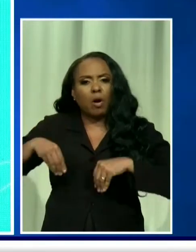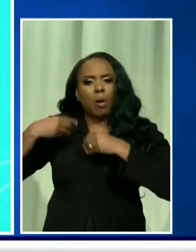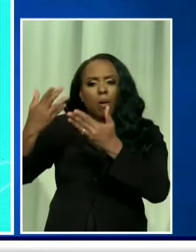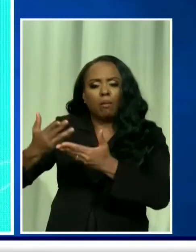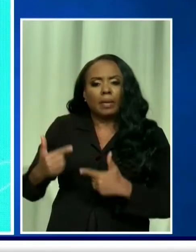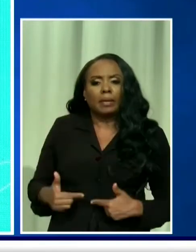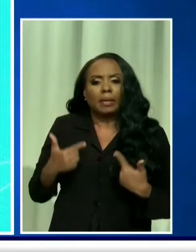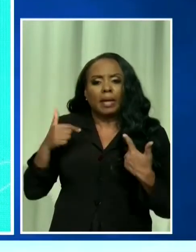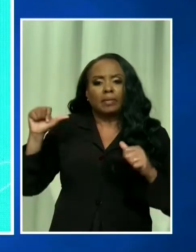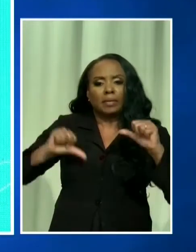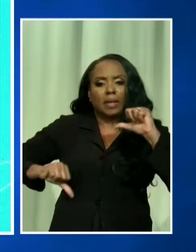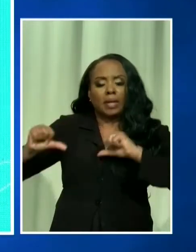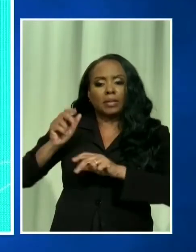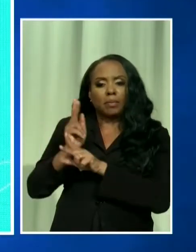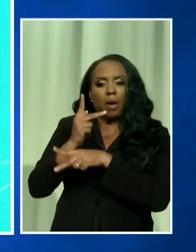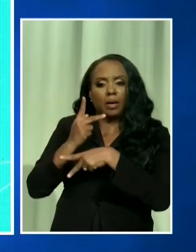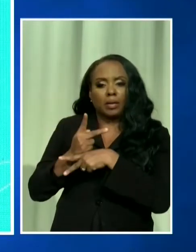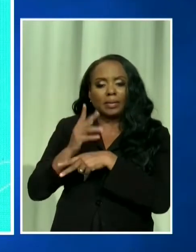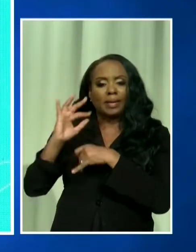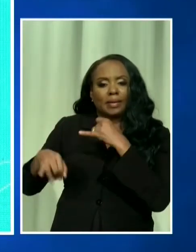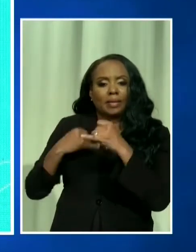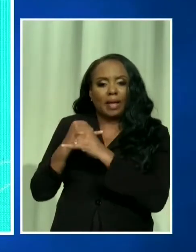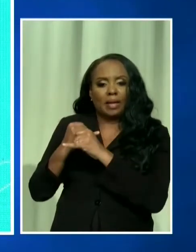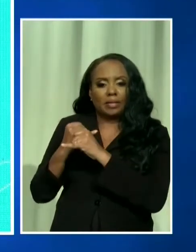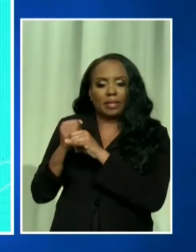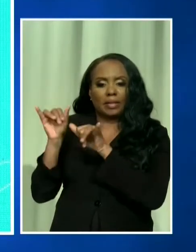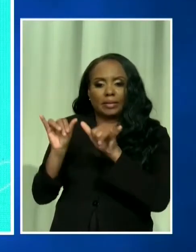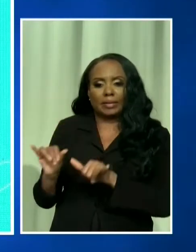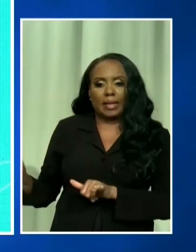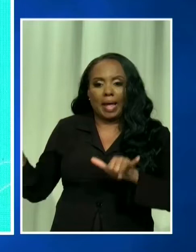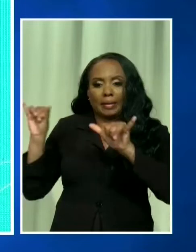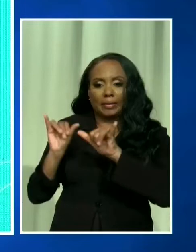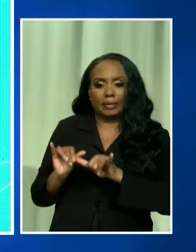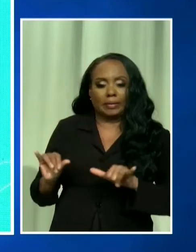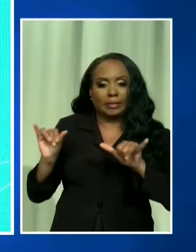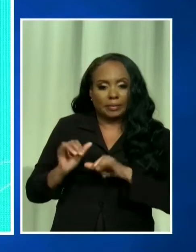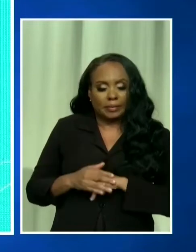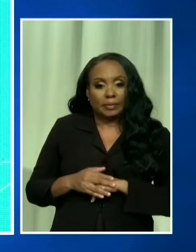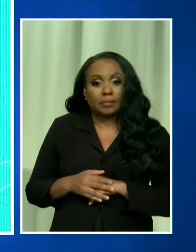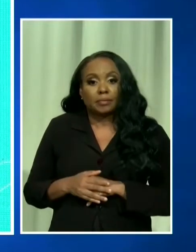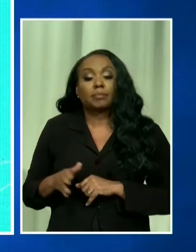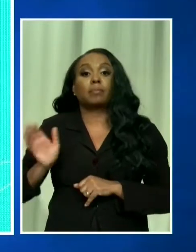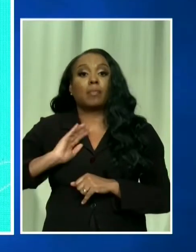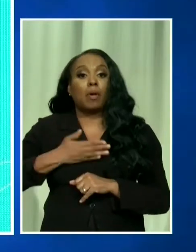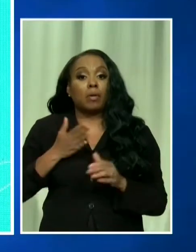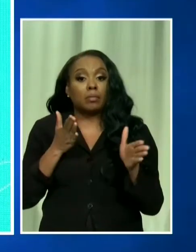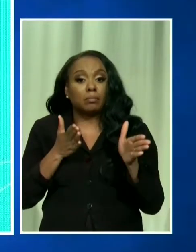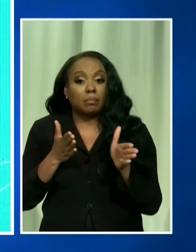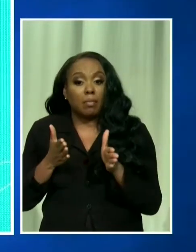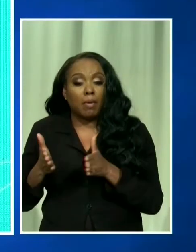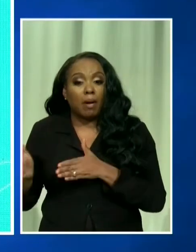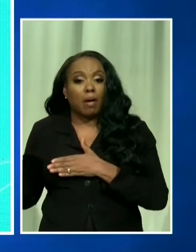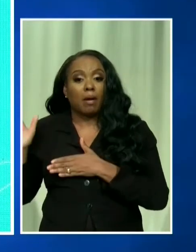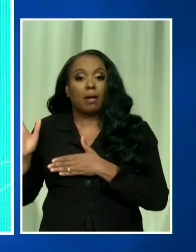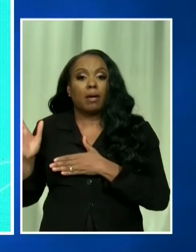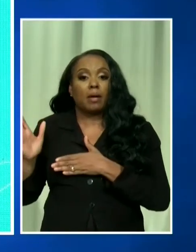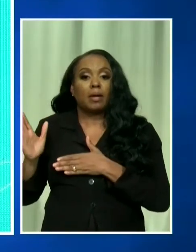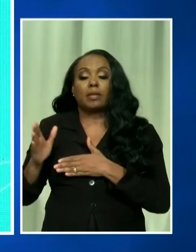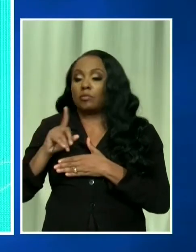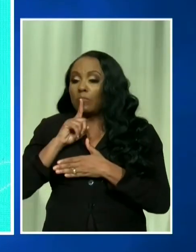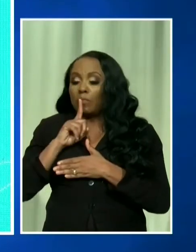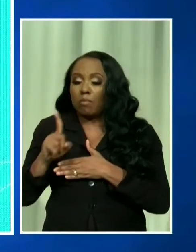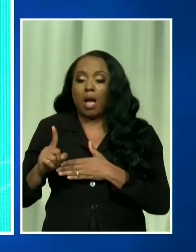at international standards. So while in its early stages, our strategy is very much outward